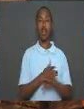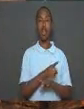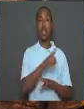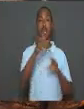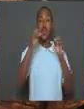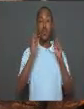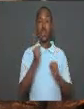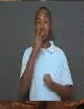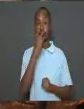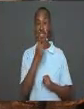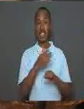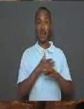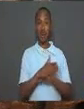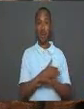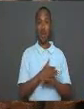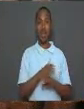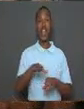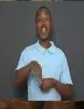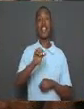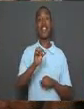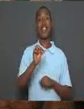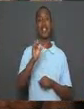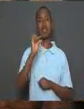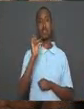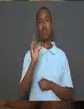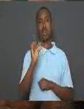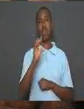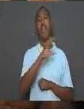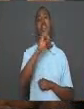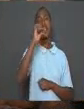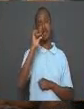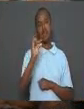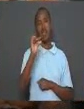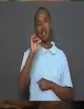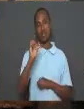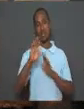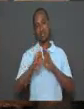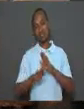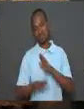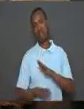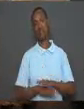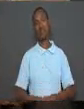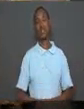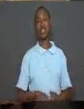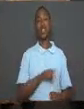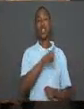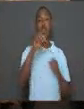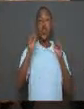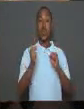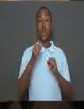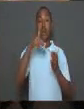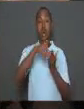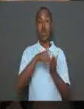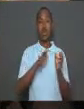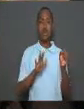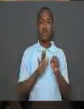can see the log getting smaller and smaller. You can also feel